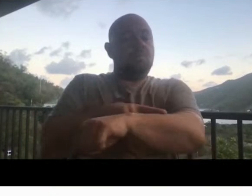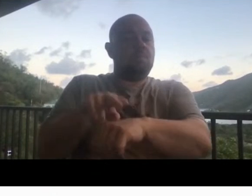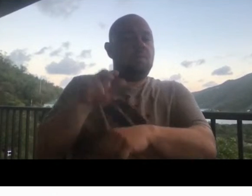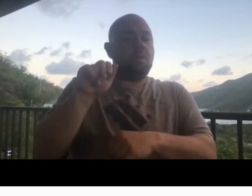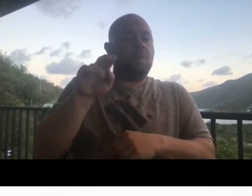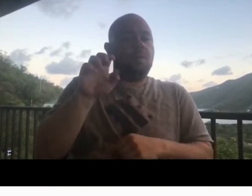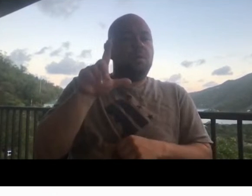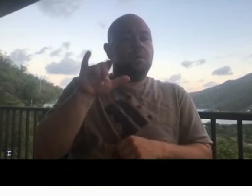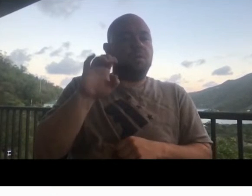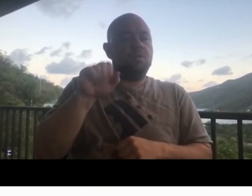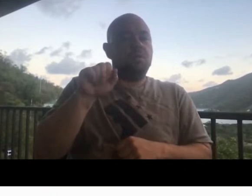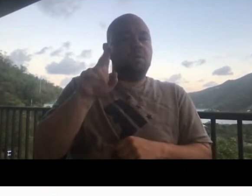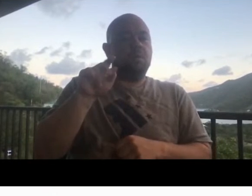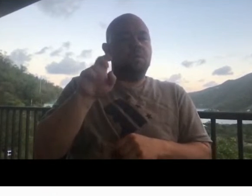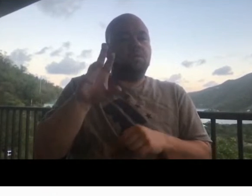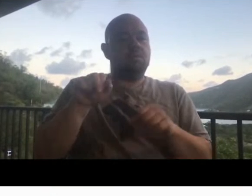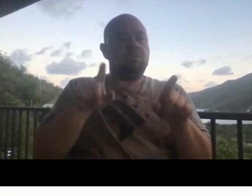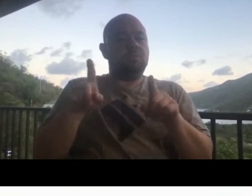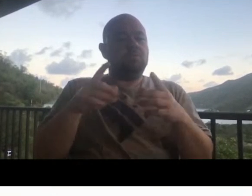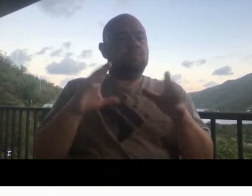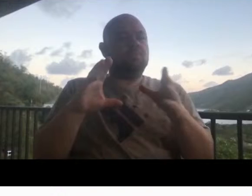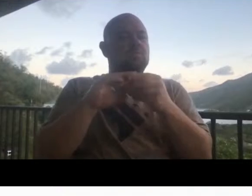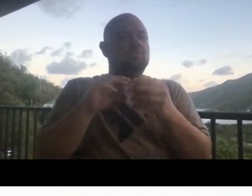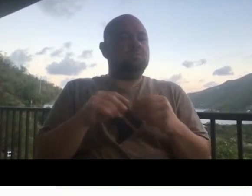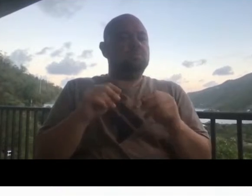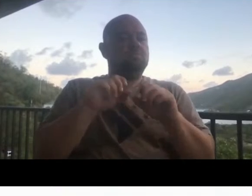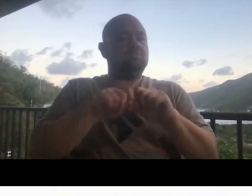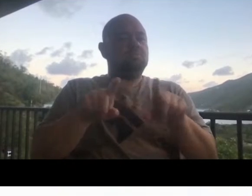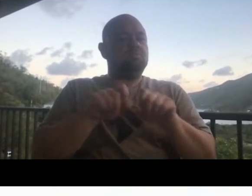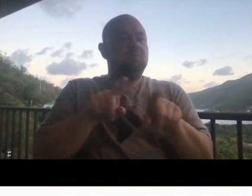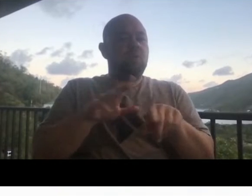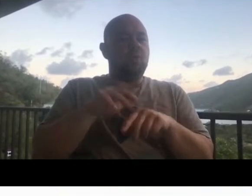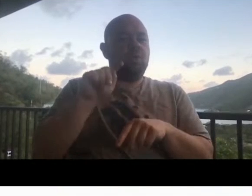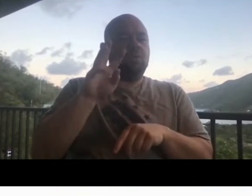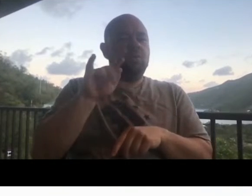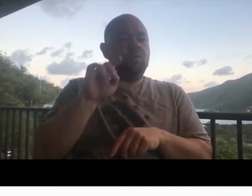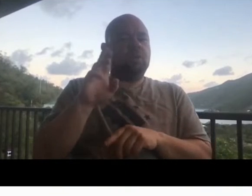anthropologist, and Annalise Custers,